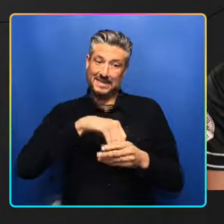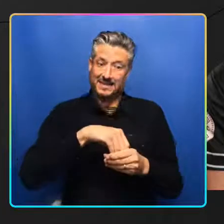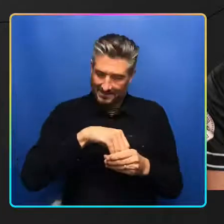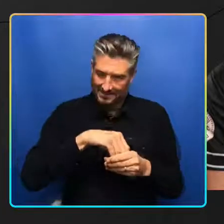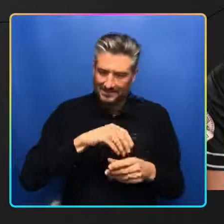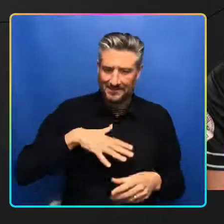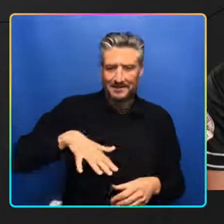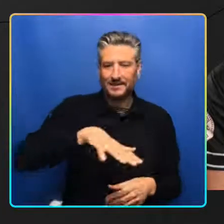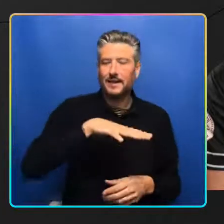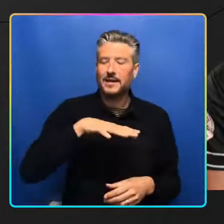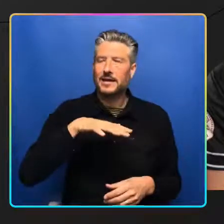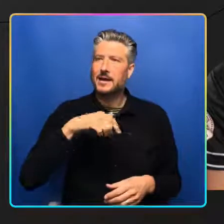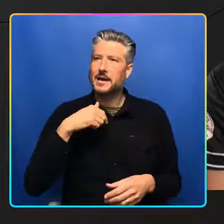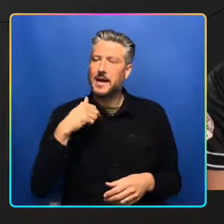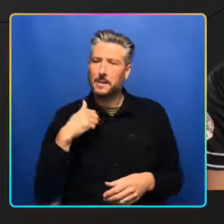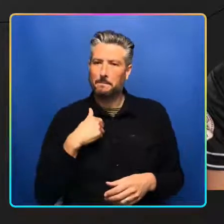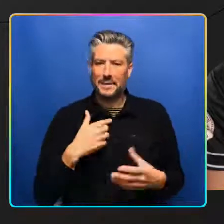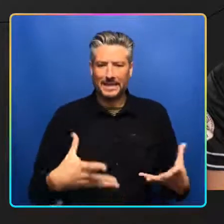after